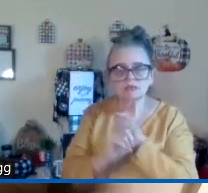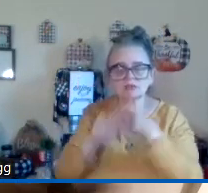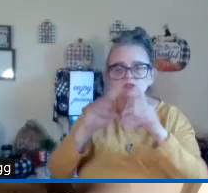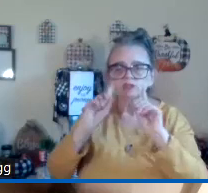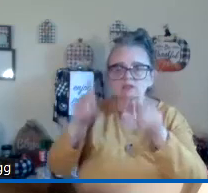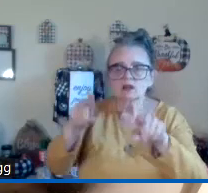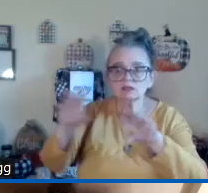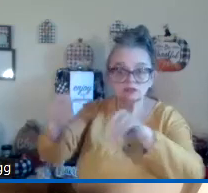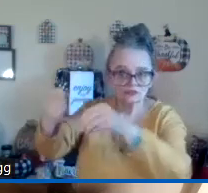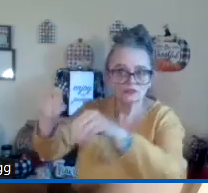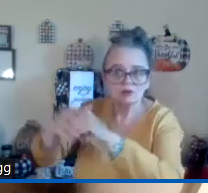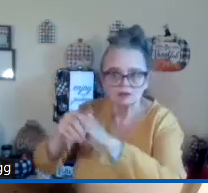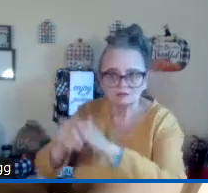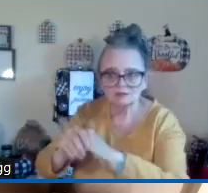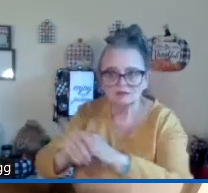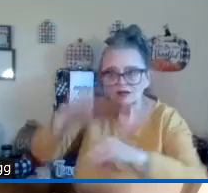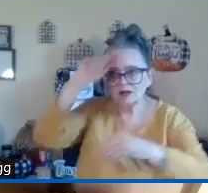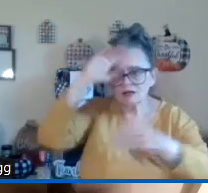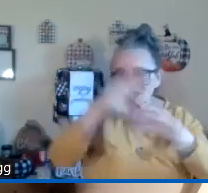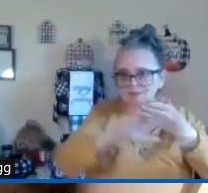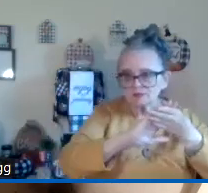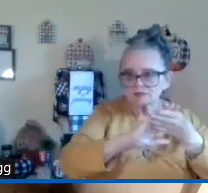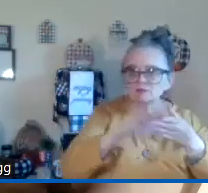Spirit touches our heart to give to them,